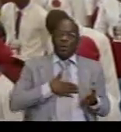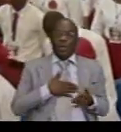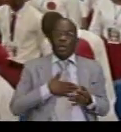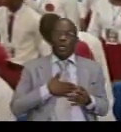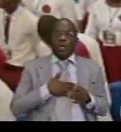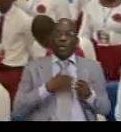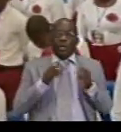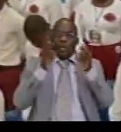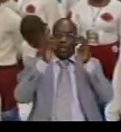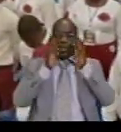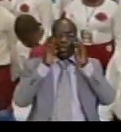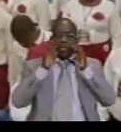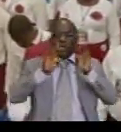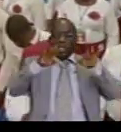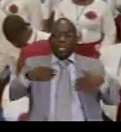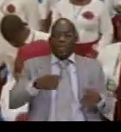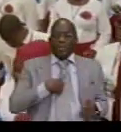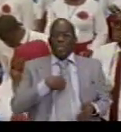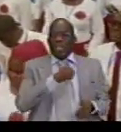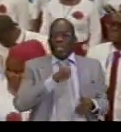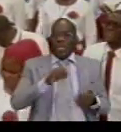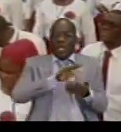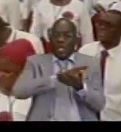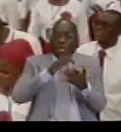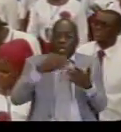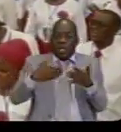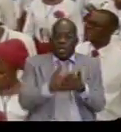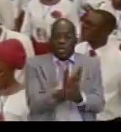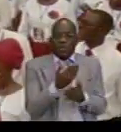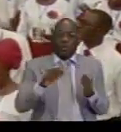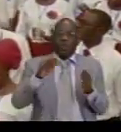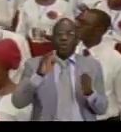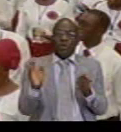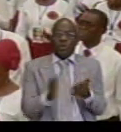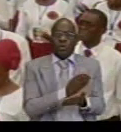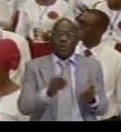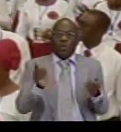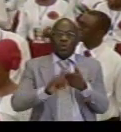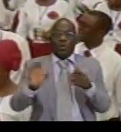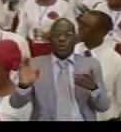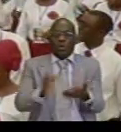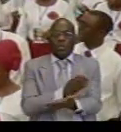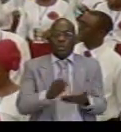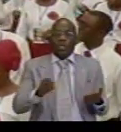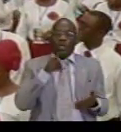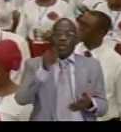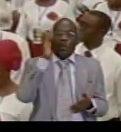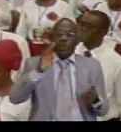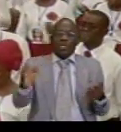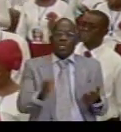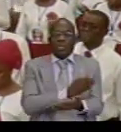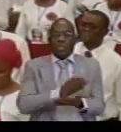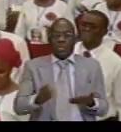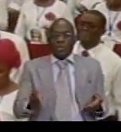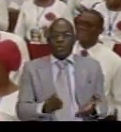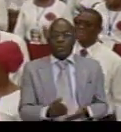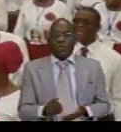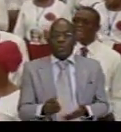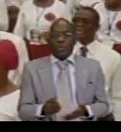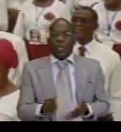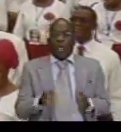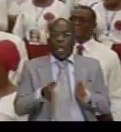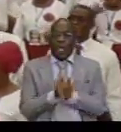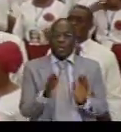me a new song to sing. Put praises in my mouth and you will sing. So ask the